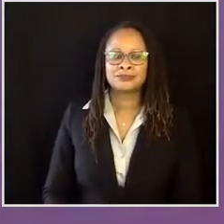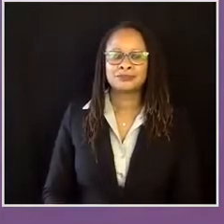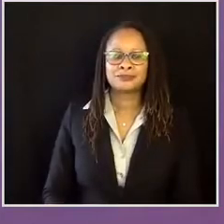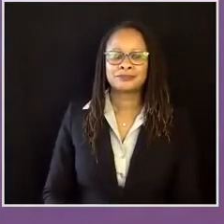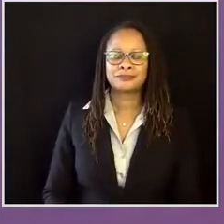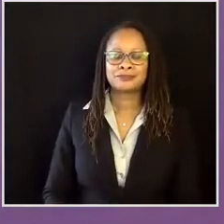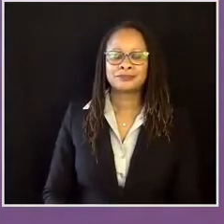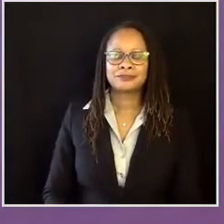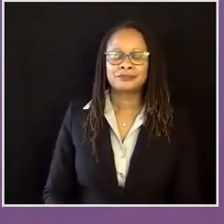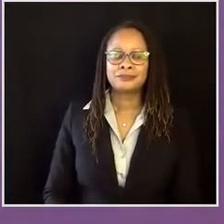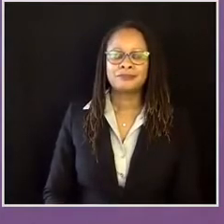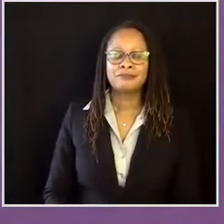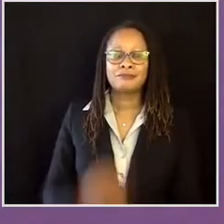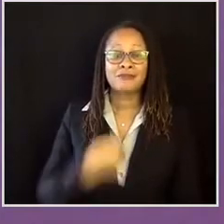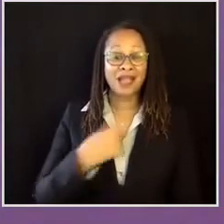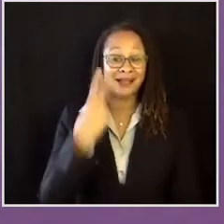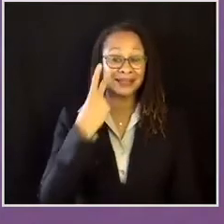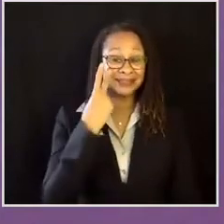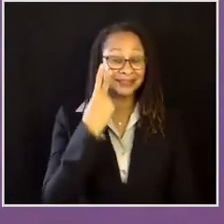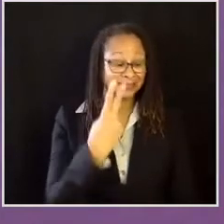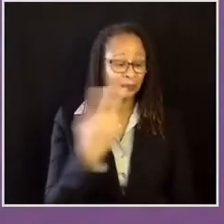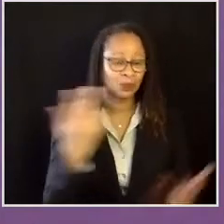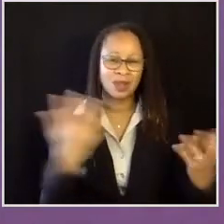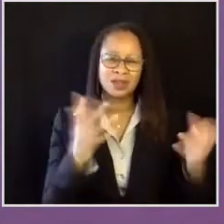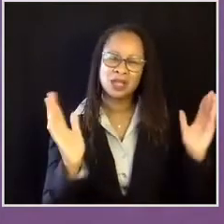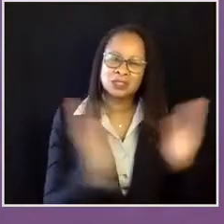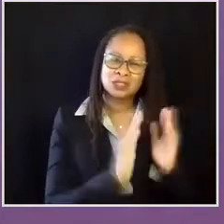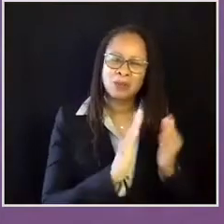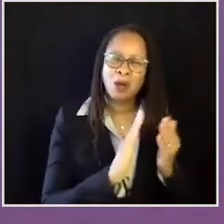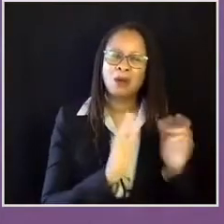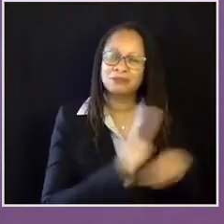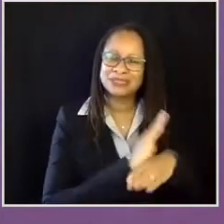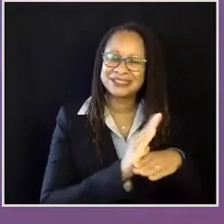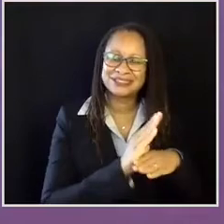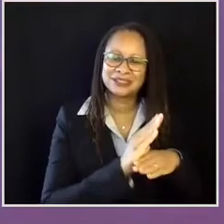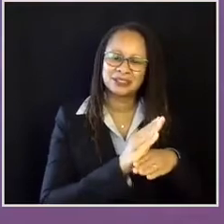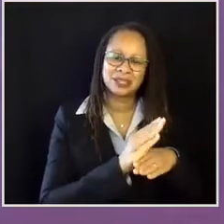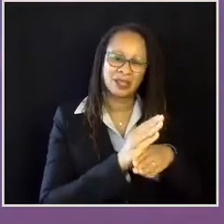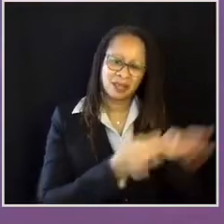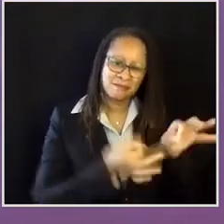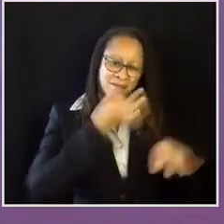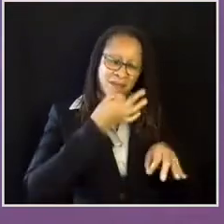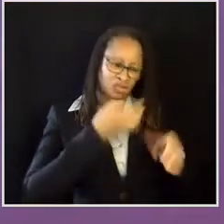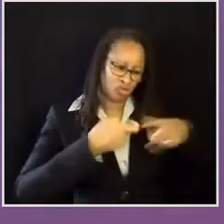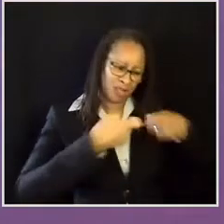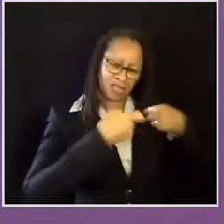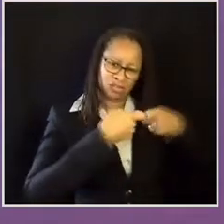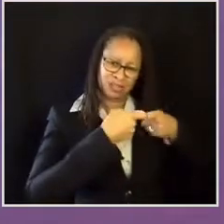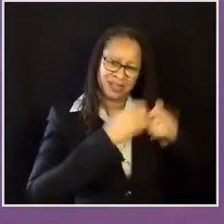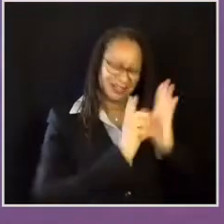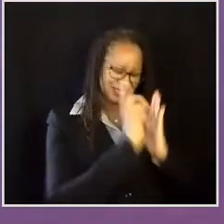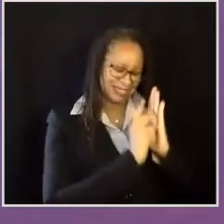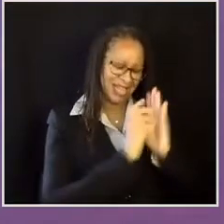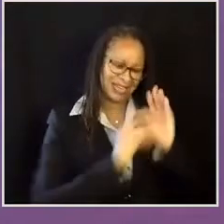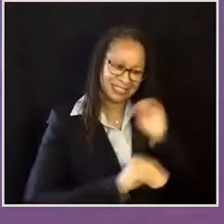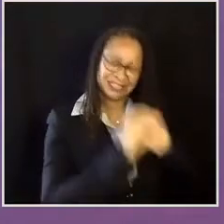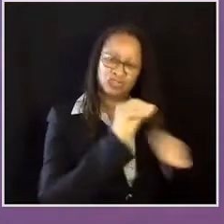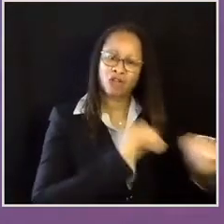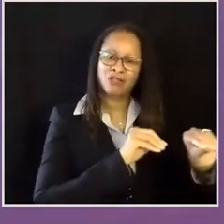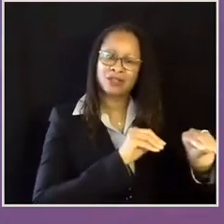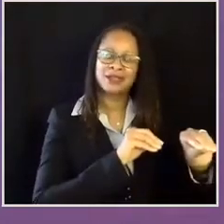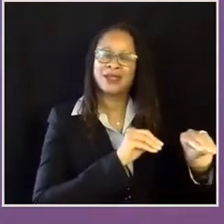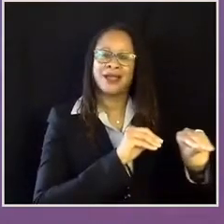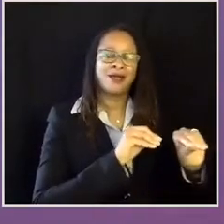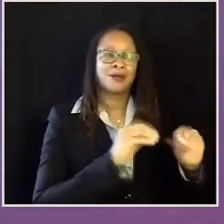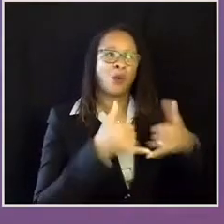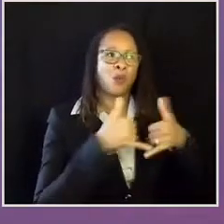I see small businesses and master electricians designing and installing award-winning energy conservation measures,